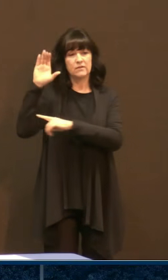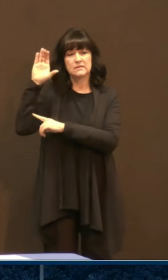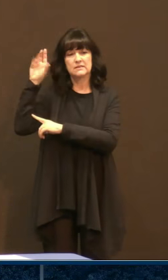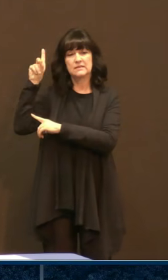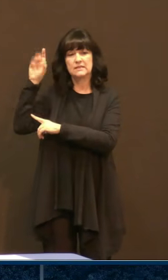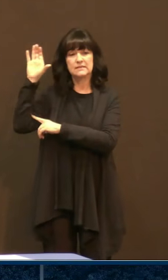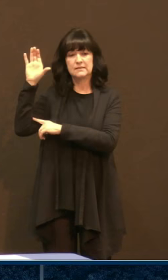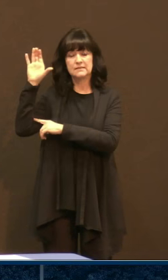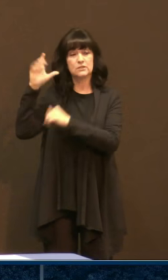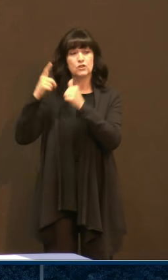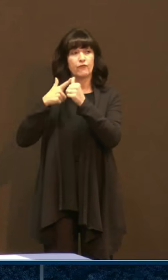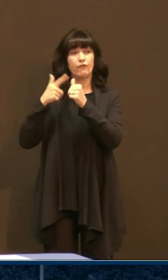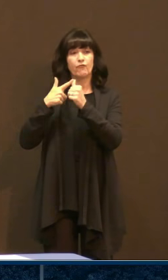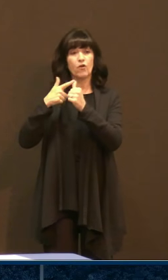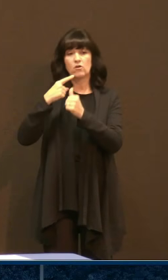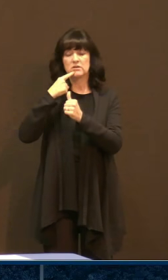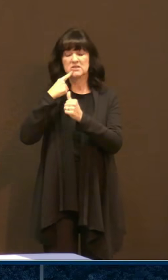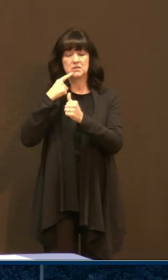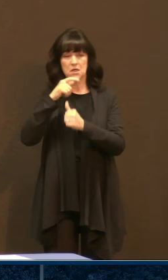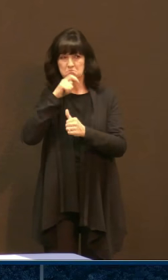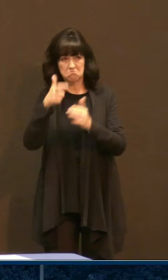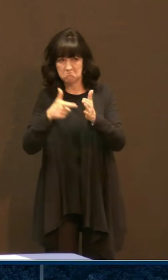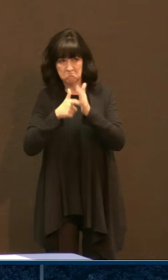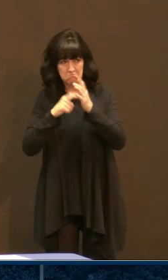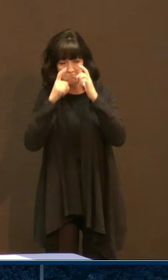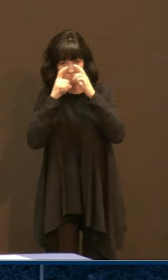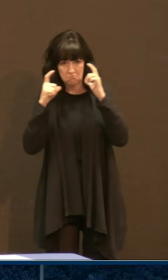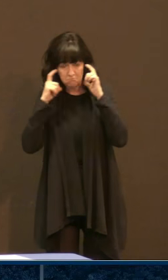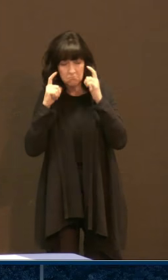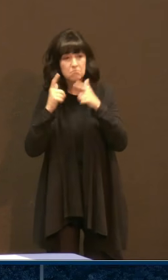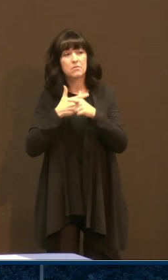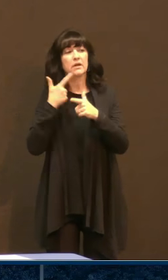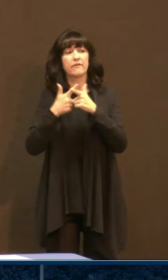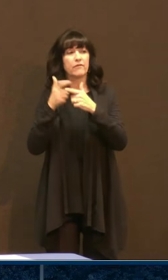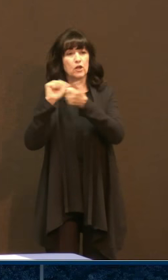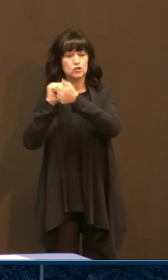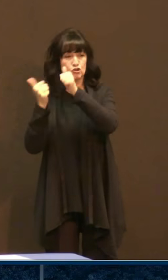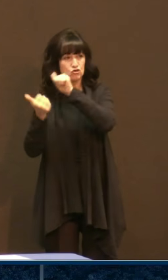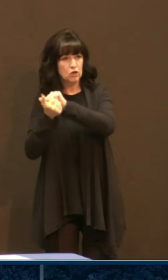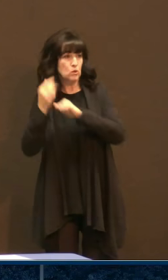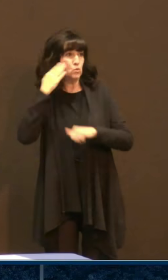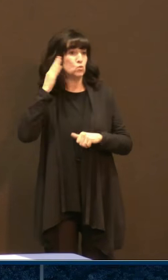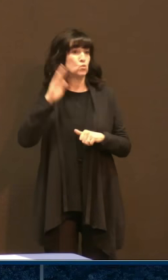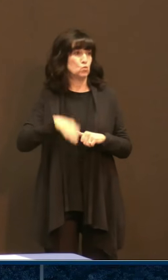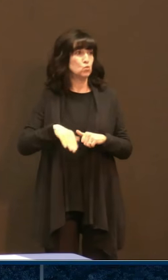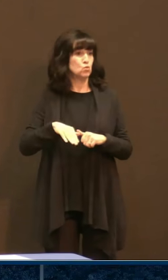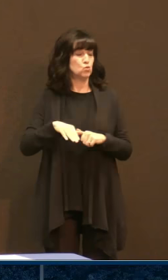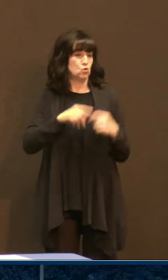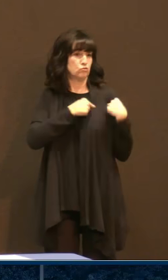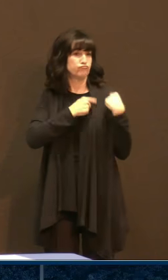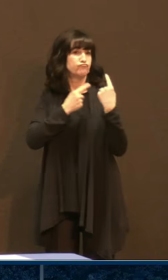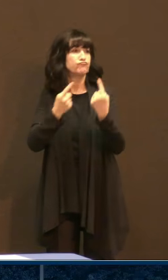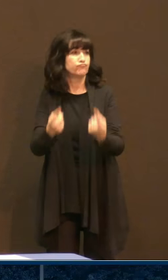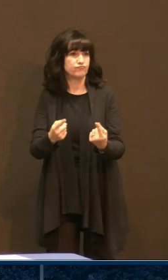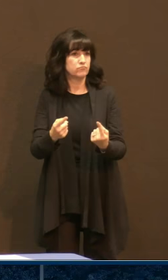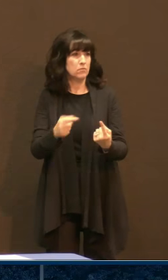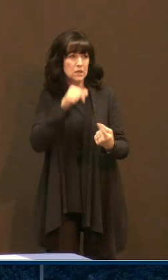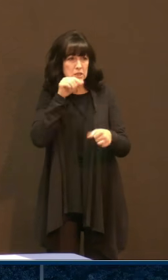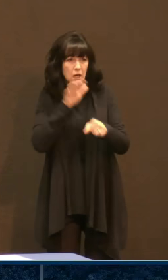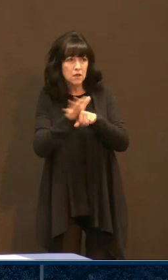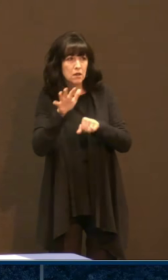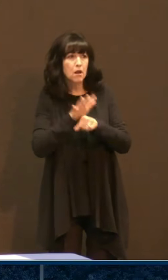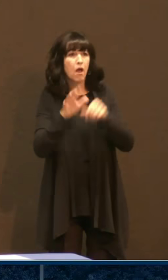a recommendation. We knew that there was a shortage of masks and other PPE for